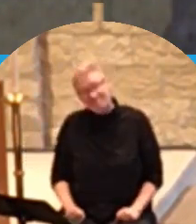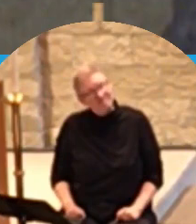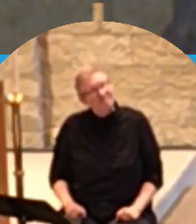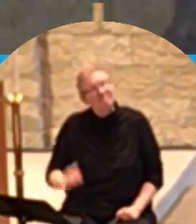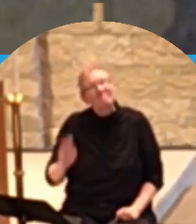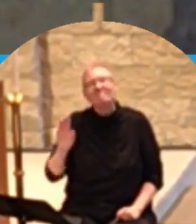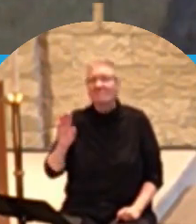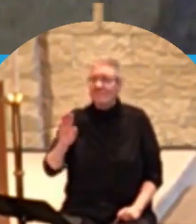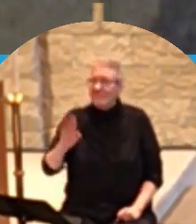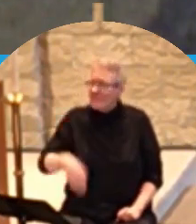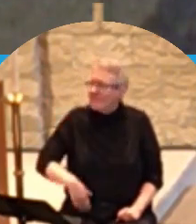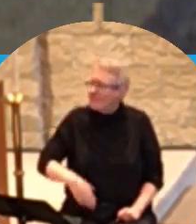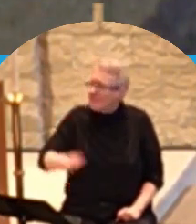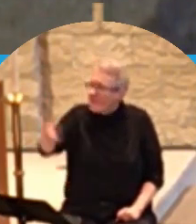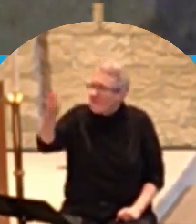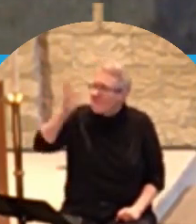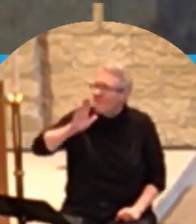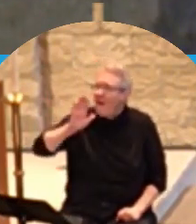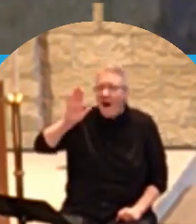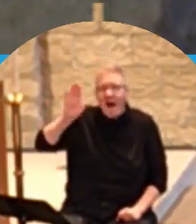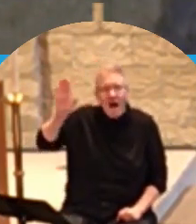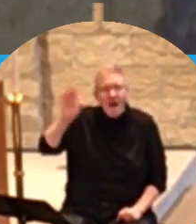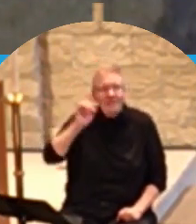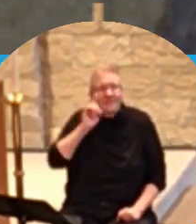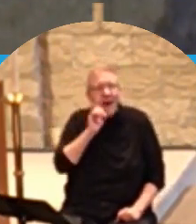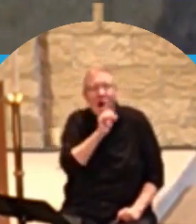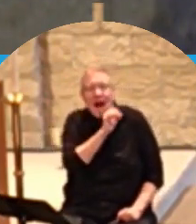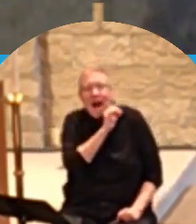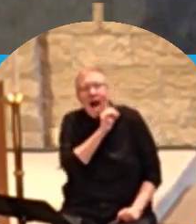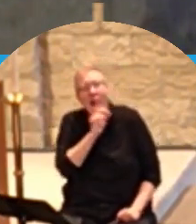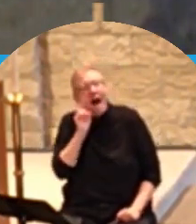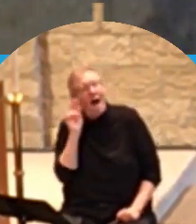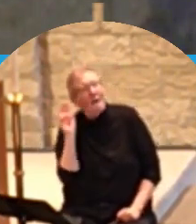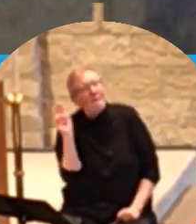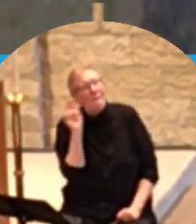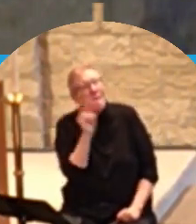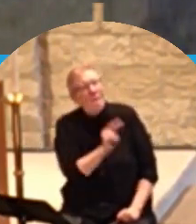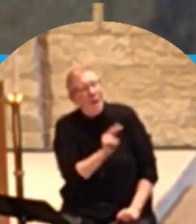Cause I is on a